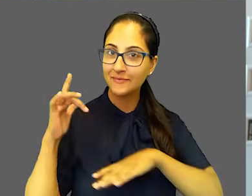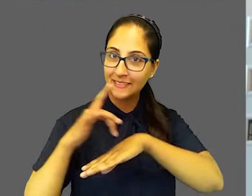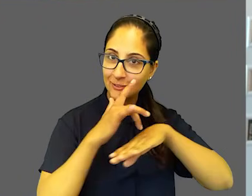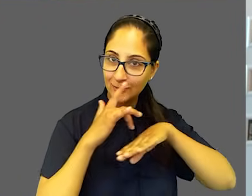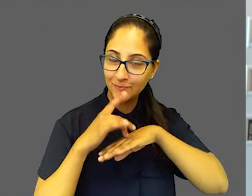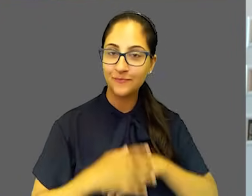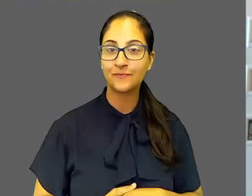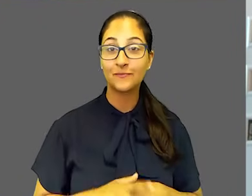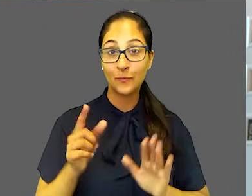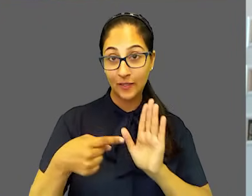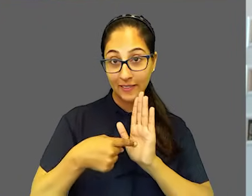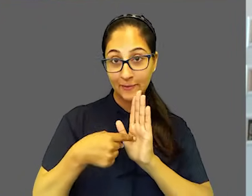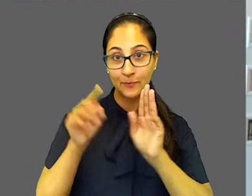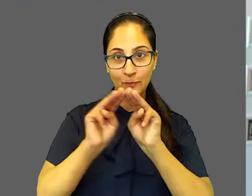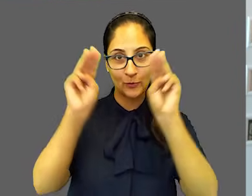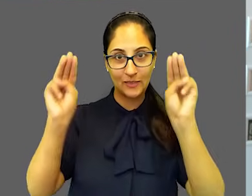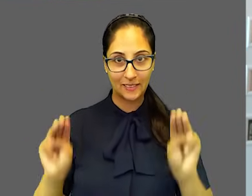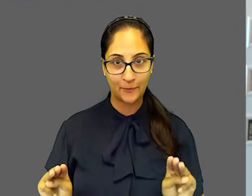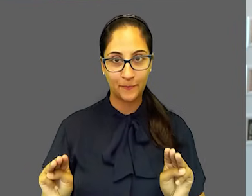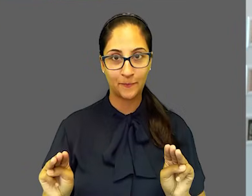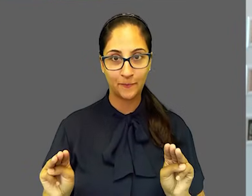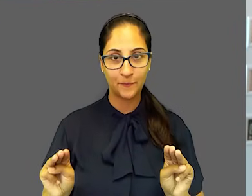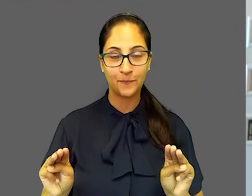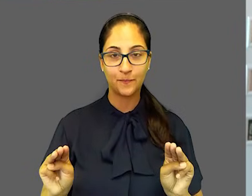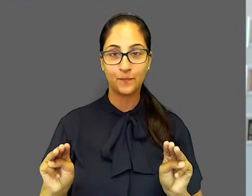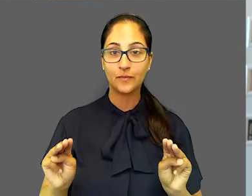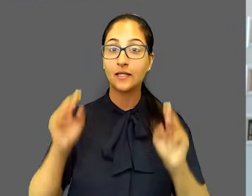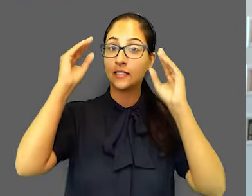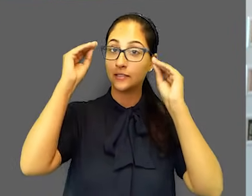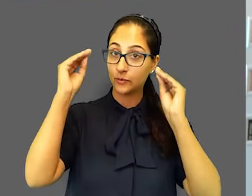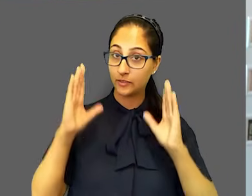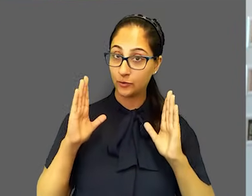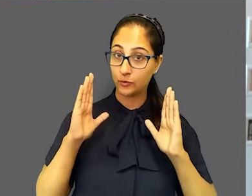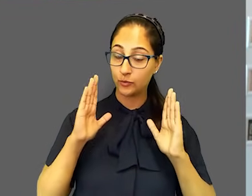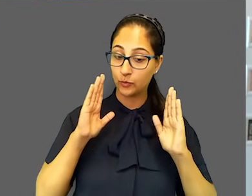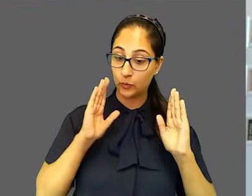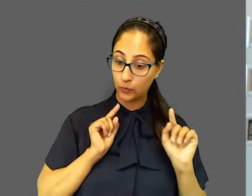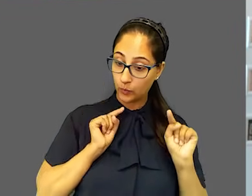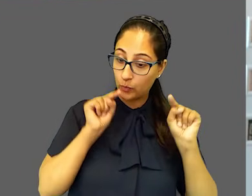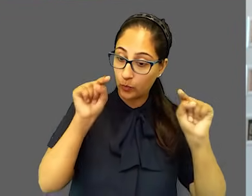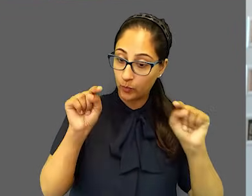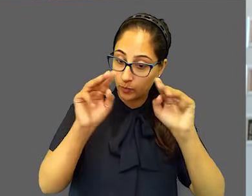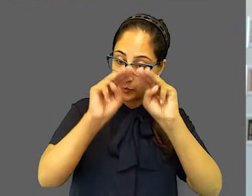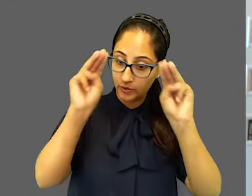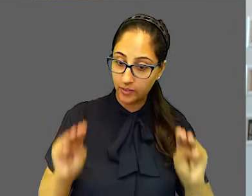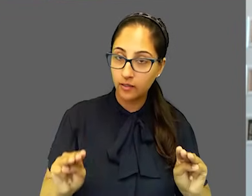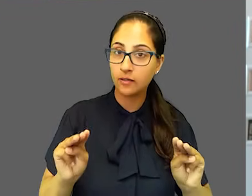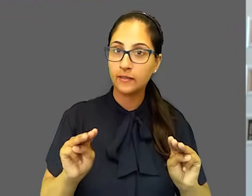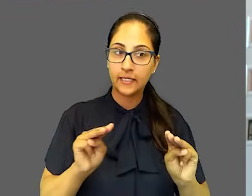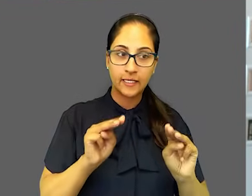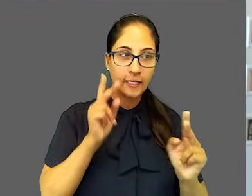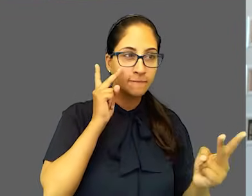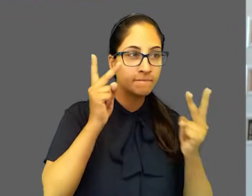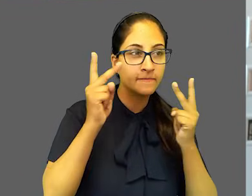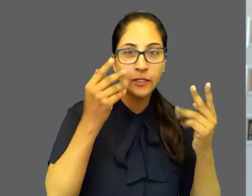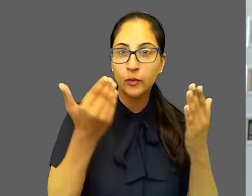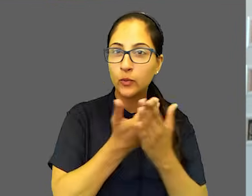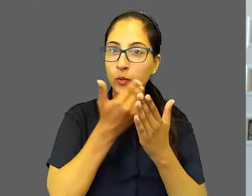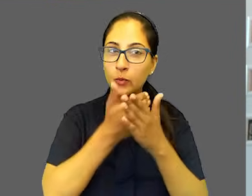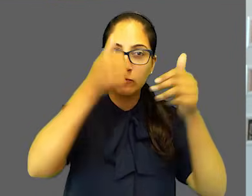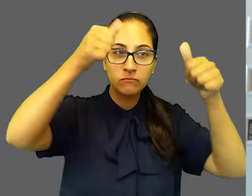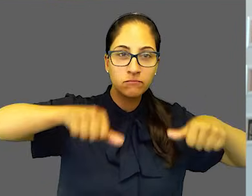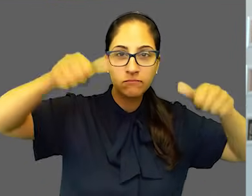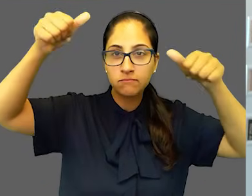been one of those places where the teachers can go to learn, to engage with